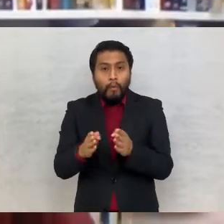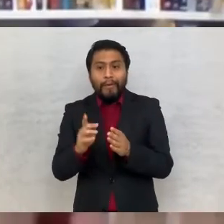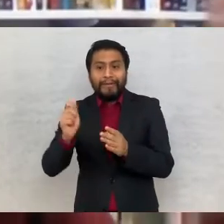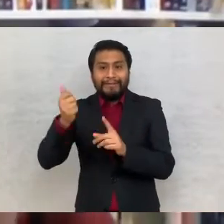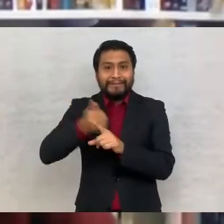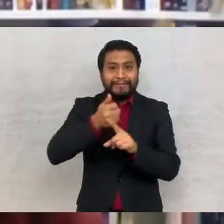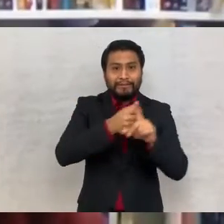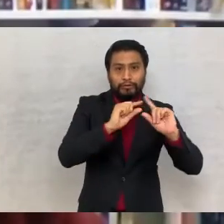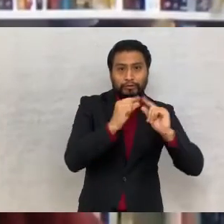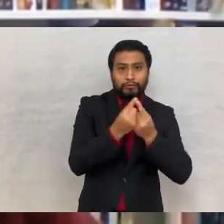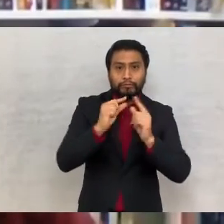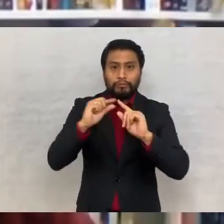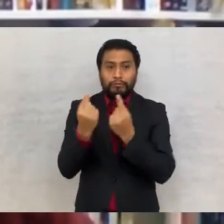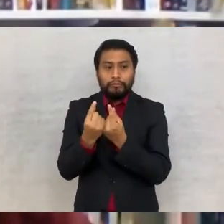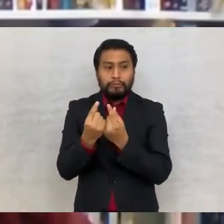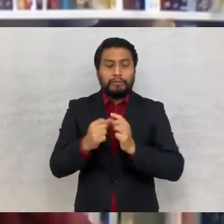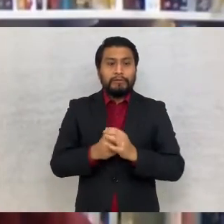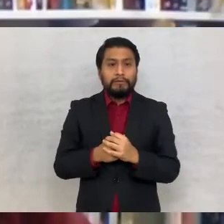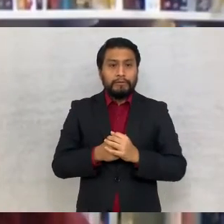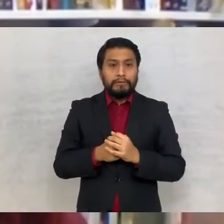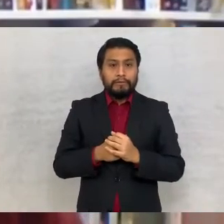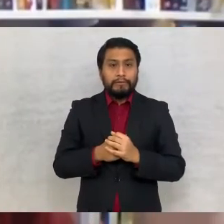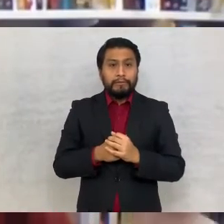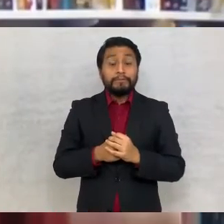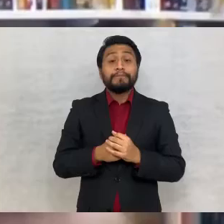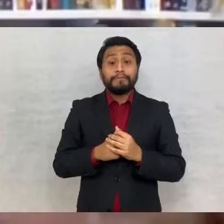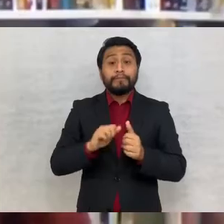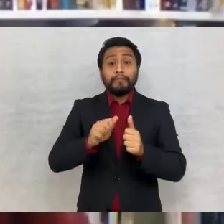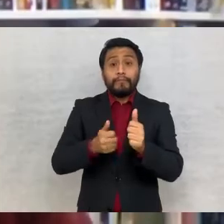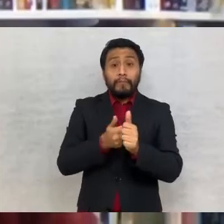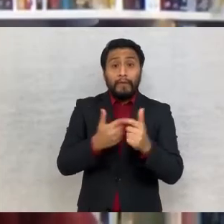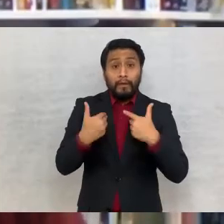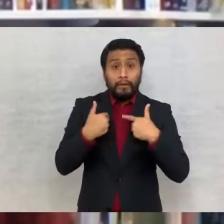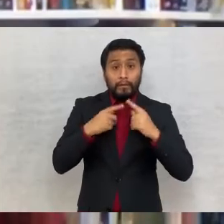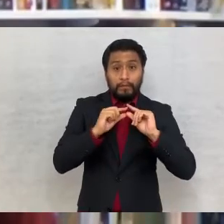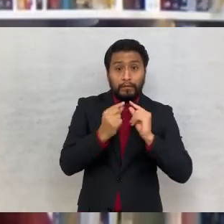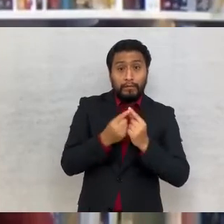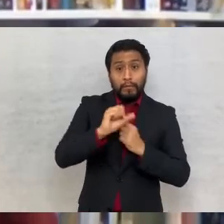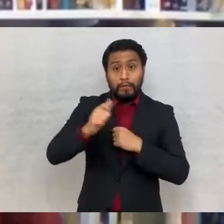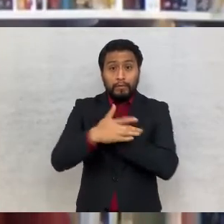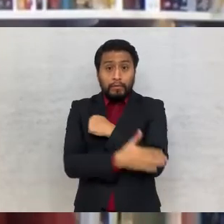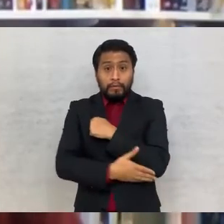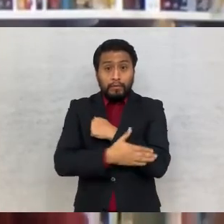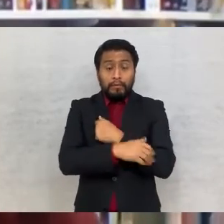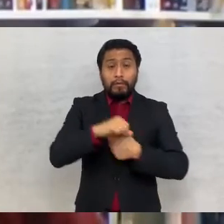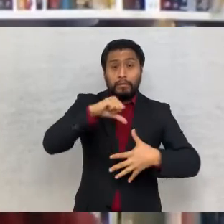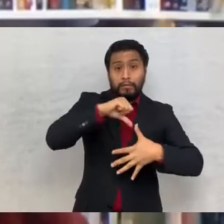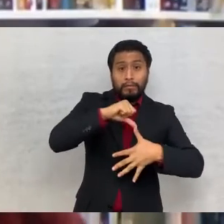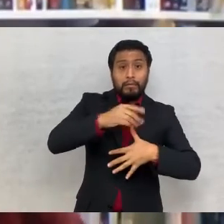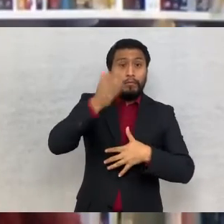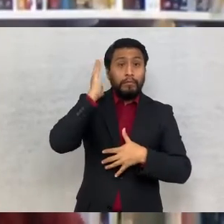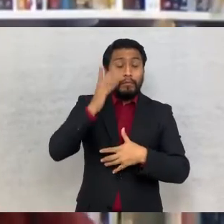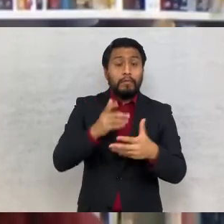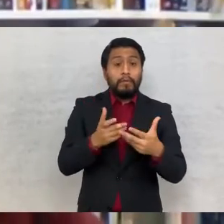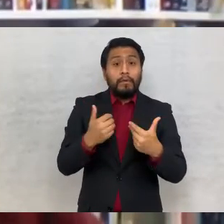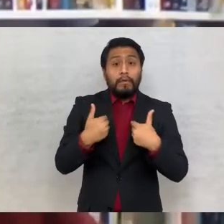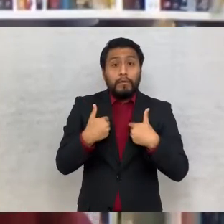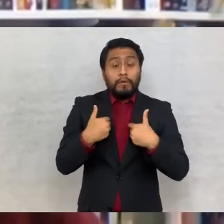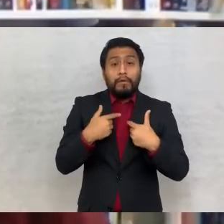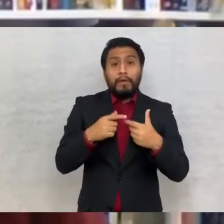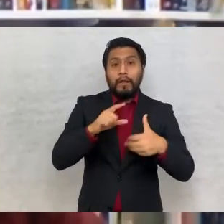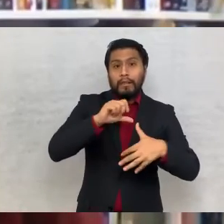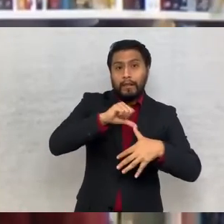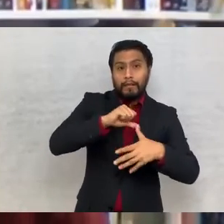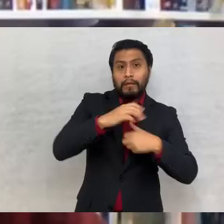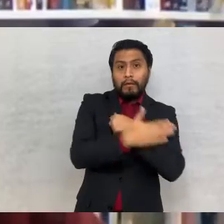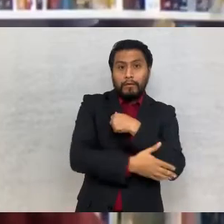through premarital counseling. This was stated, for example, by the encyclical Casti Connubii. However, the